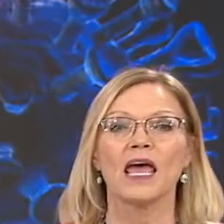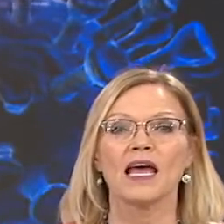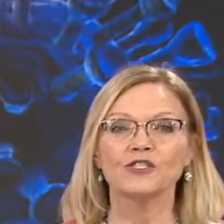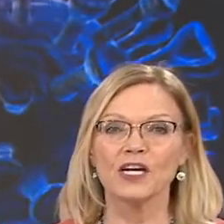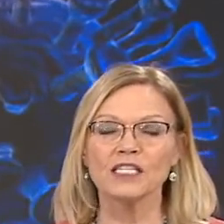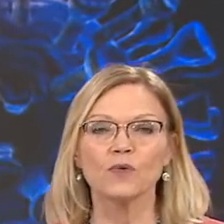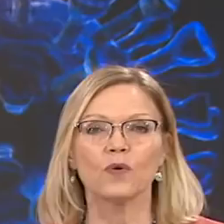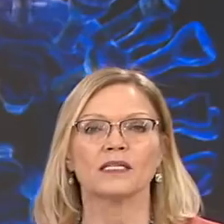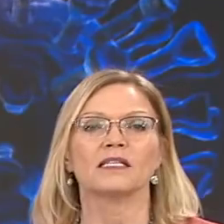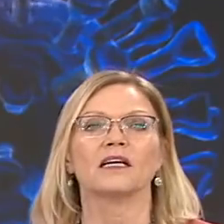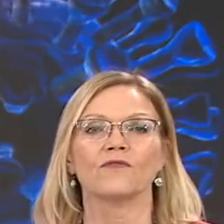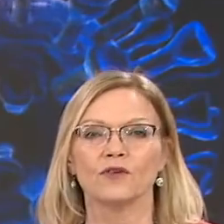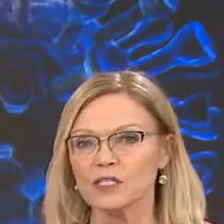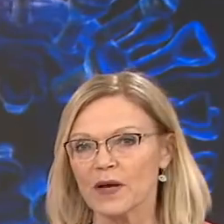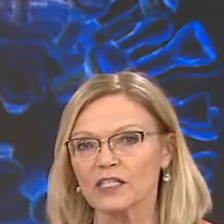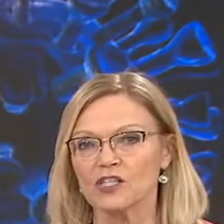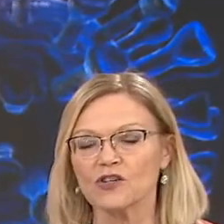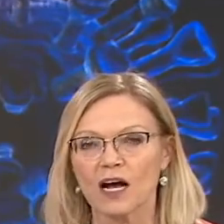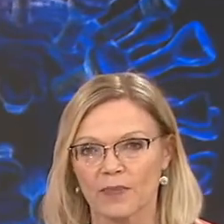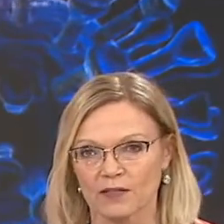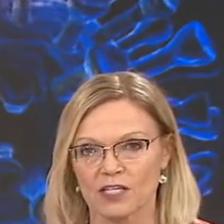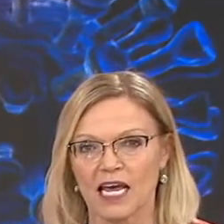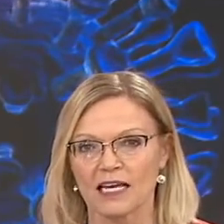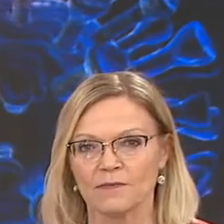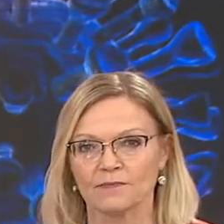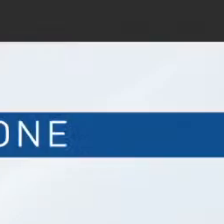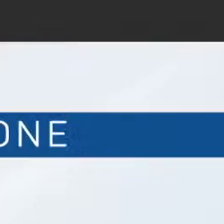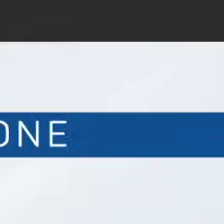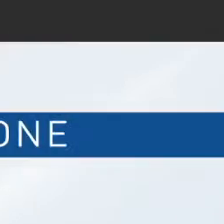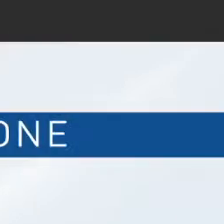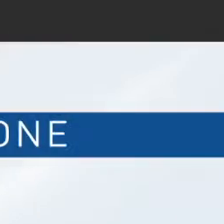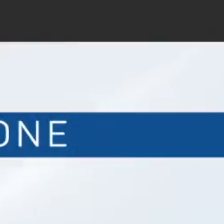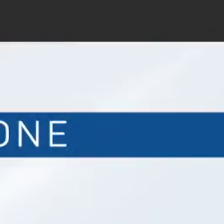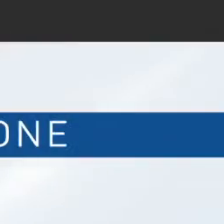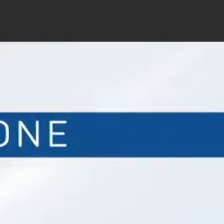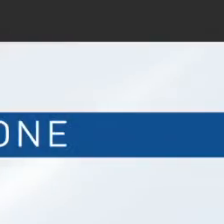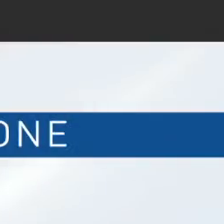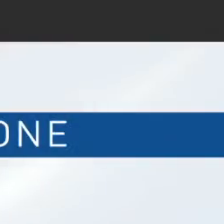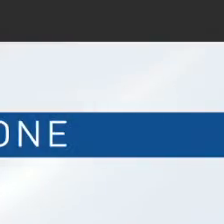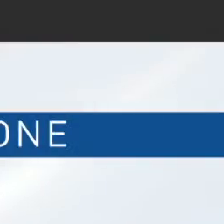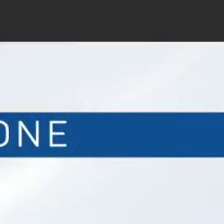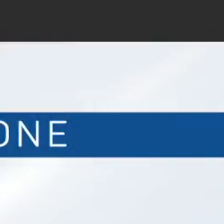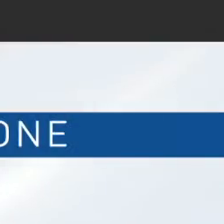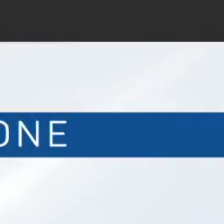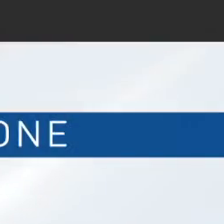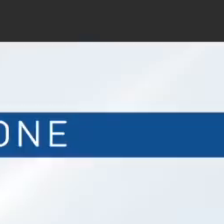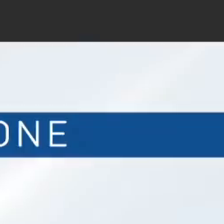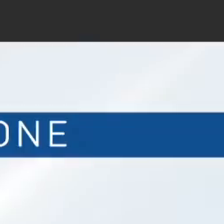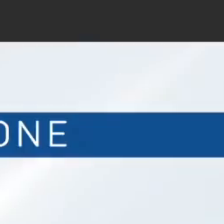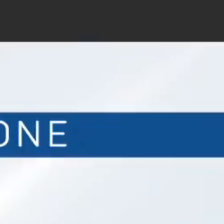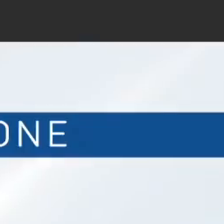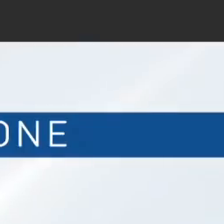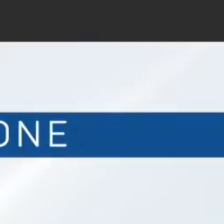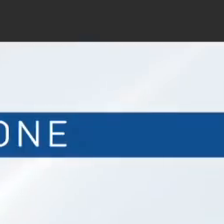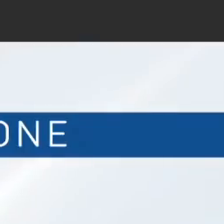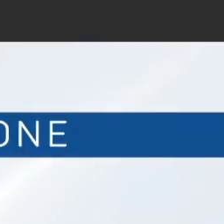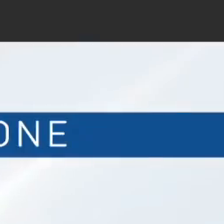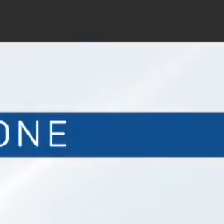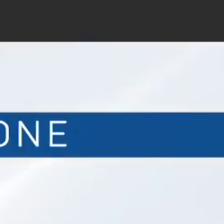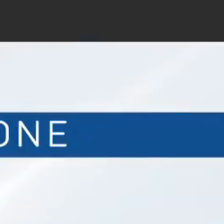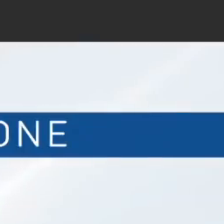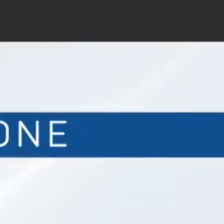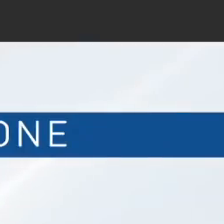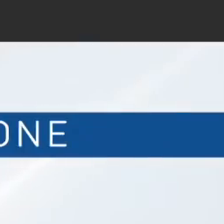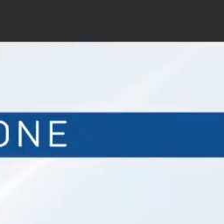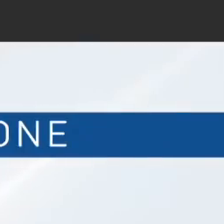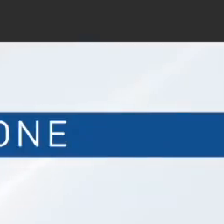phone. And Jesse, what is the governor expected to talk about today? Hey, Terry. Of course, the Governor DeWine is expected to talk about, you mentioned it